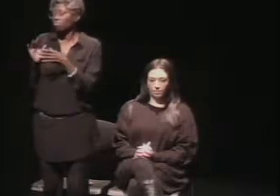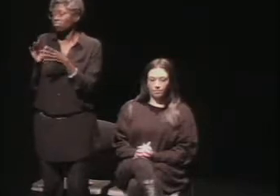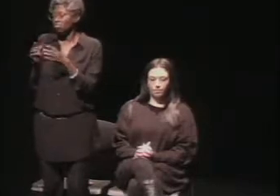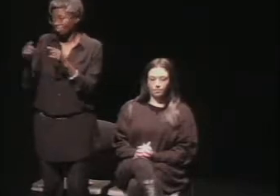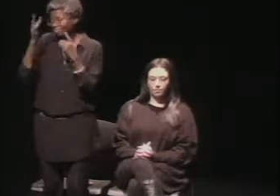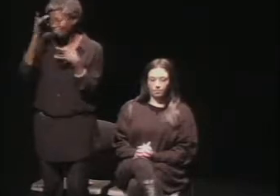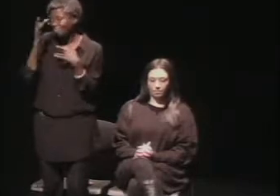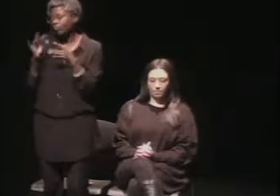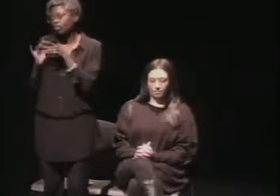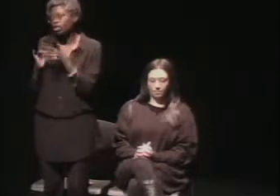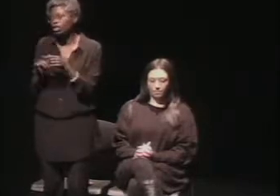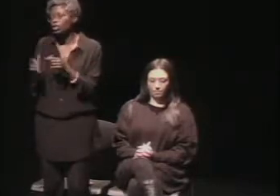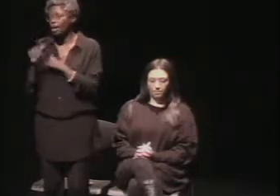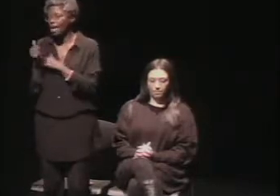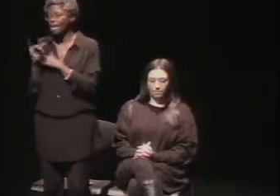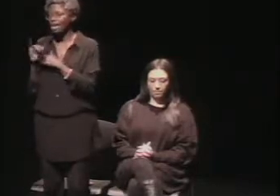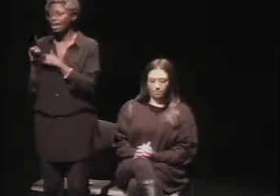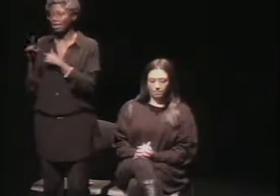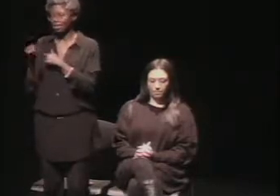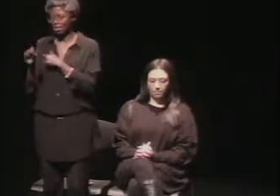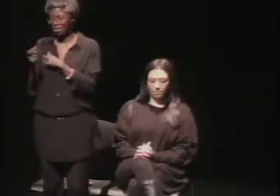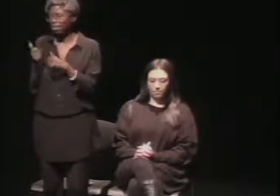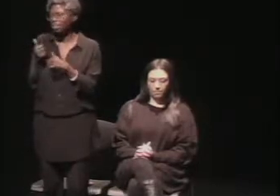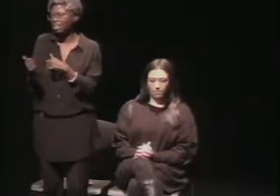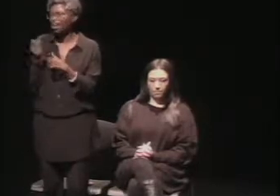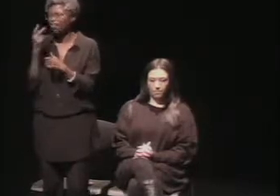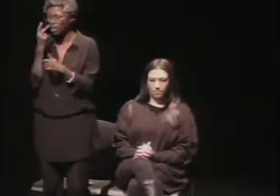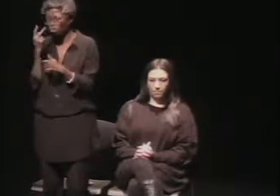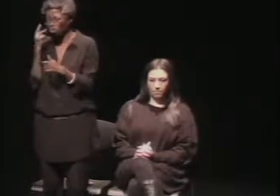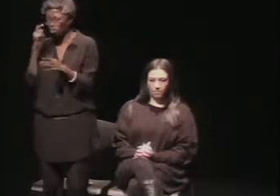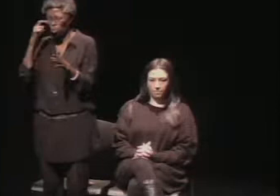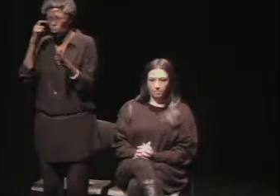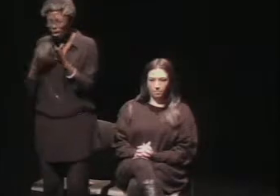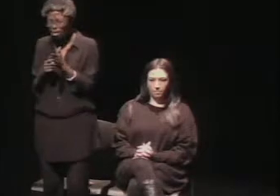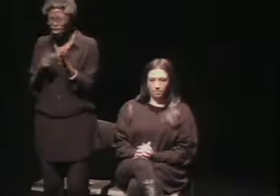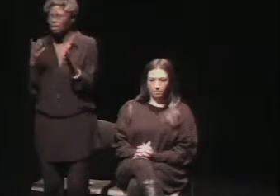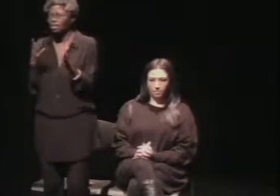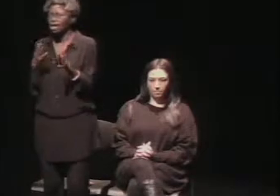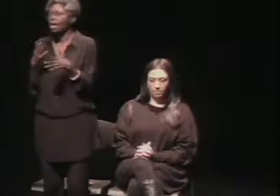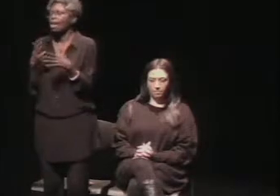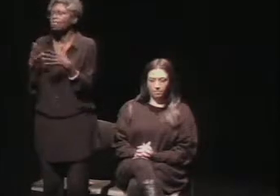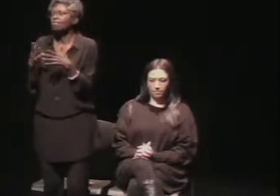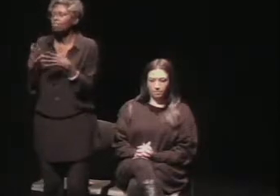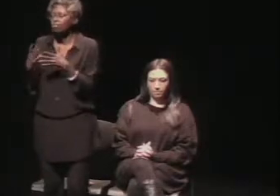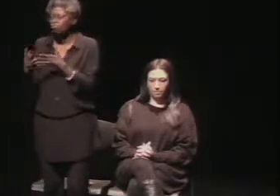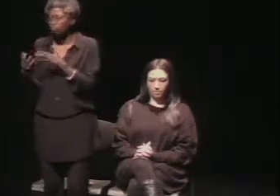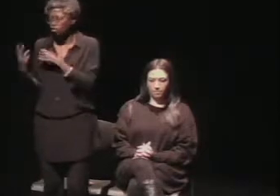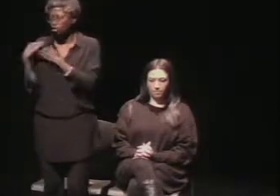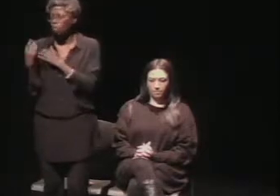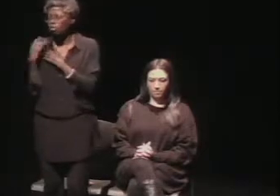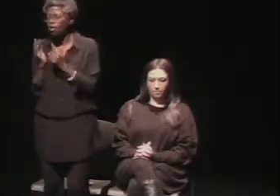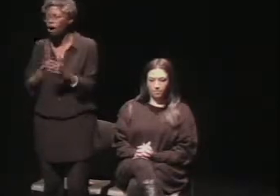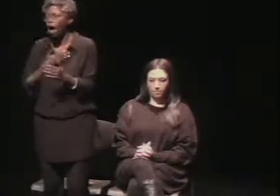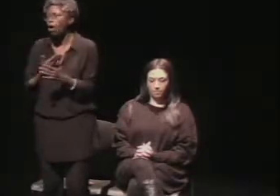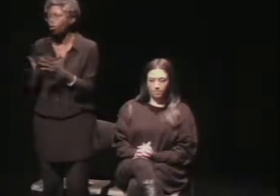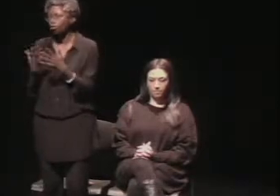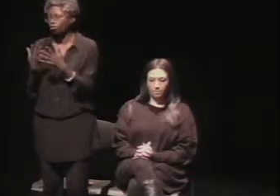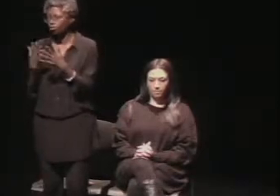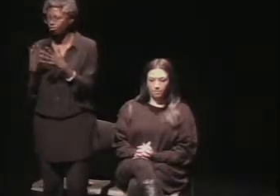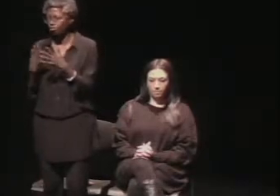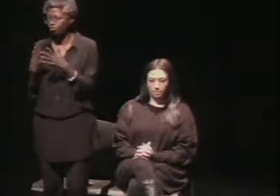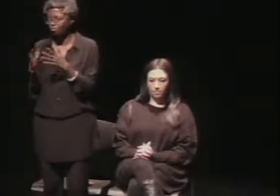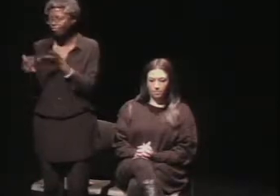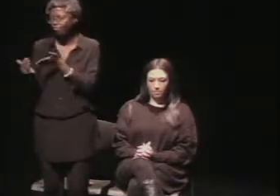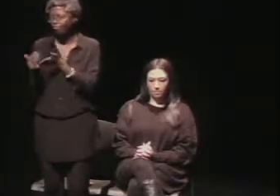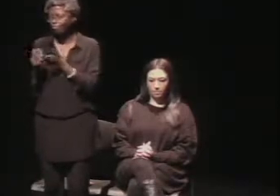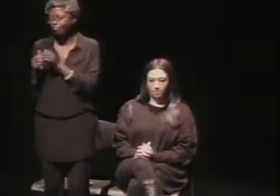personal writing was about bearing witness and taking responsibility for our individual and collective legacies. And like I mentioned earlier, there is so much